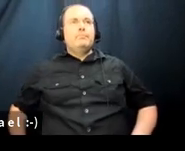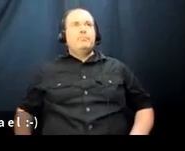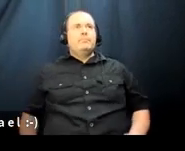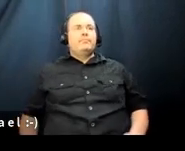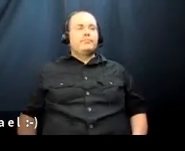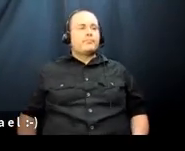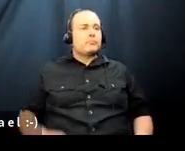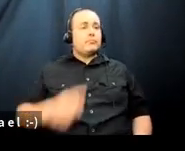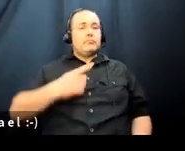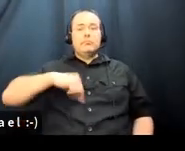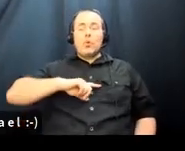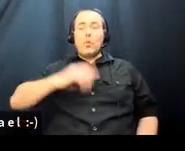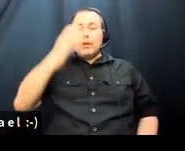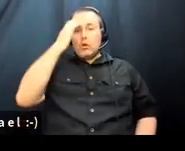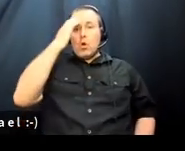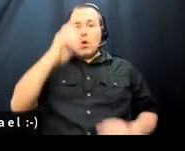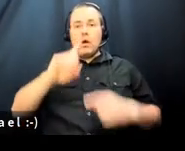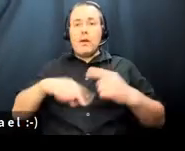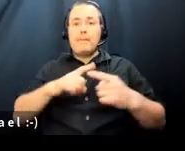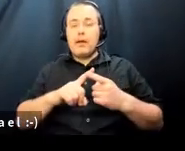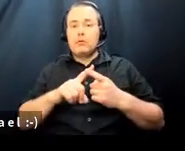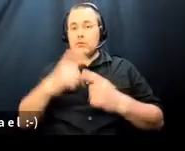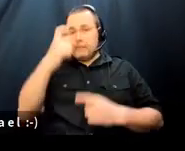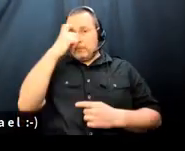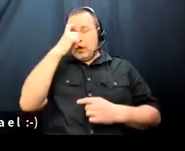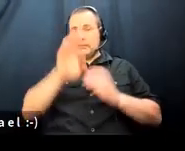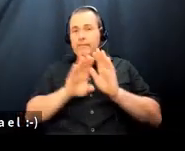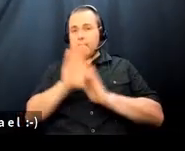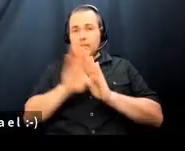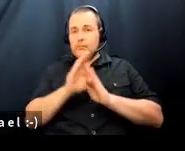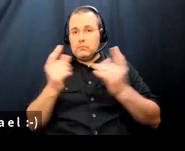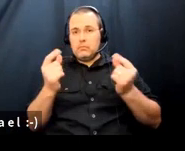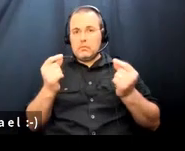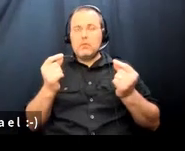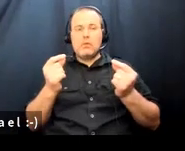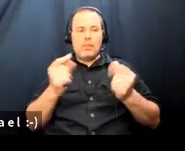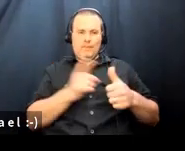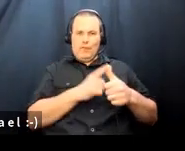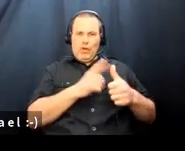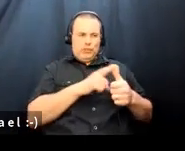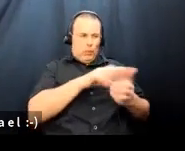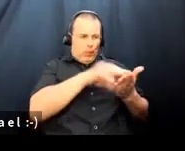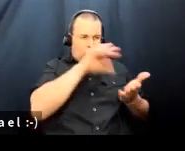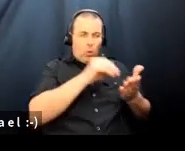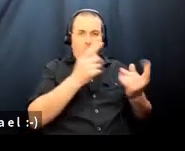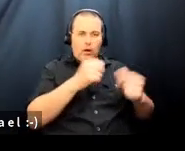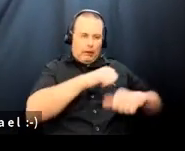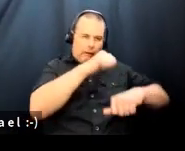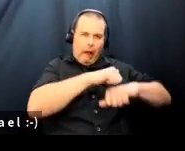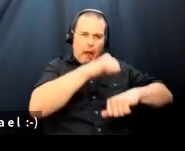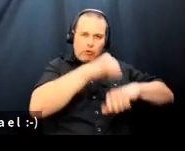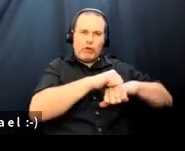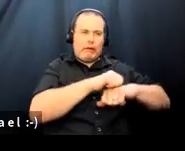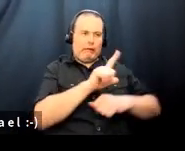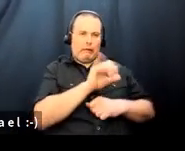brain development. The first things we learn are concrete and literal. This, by the way,